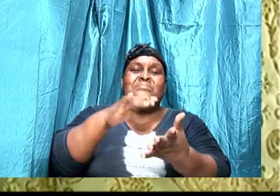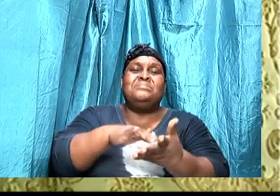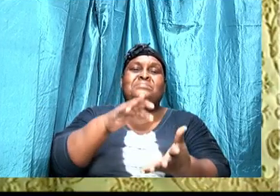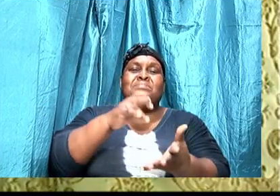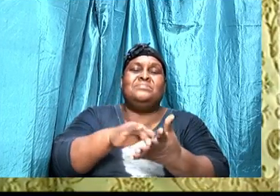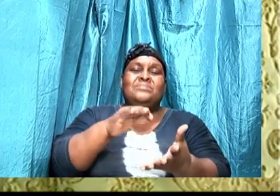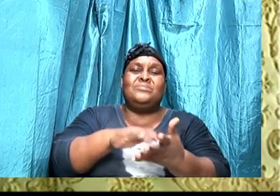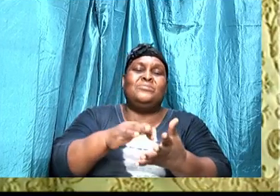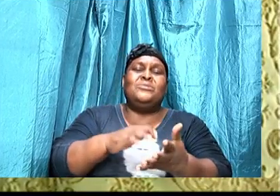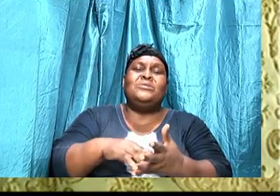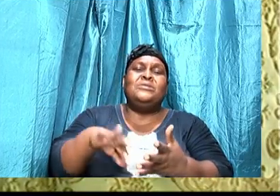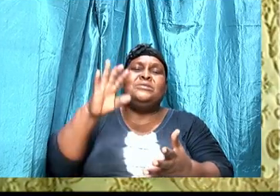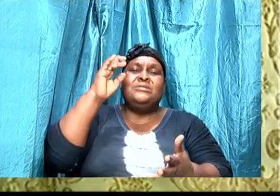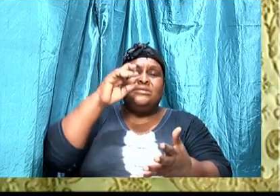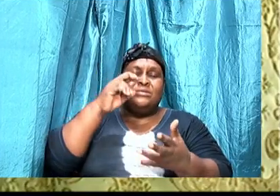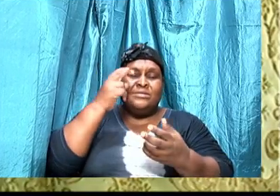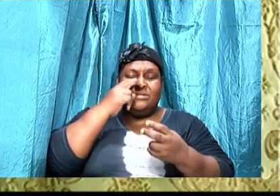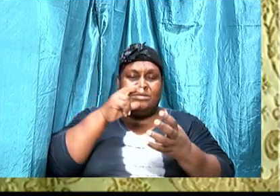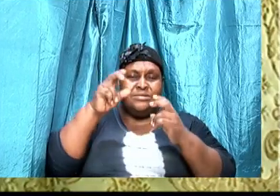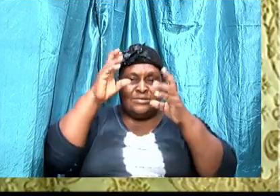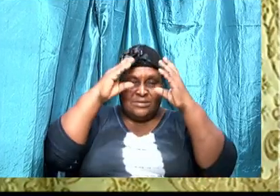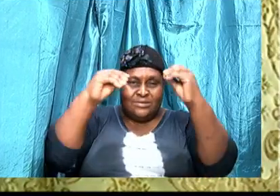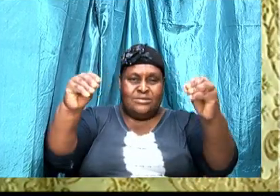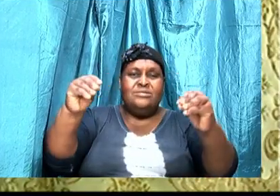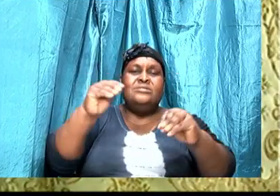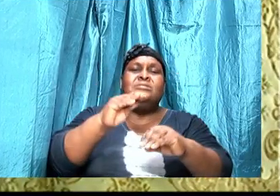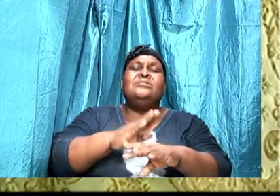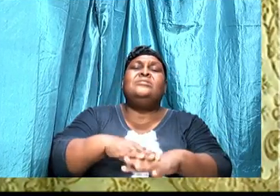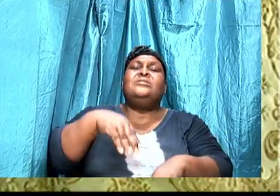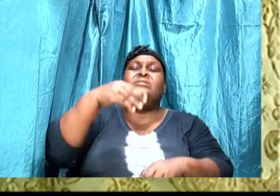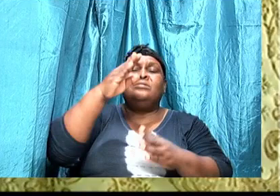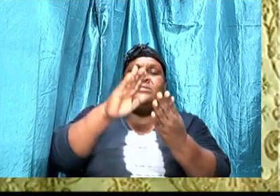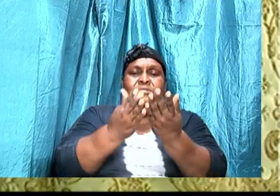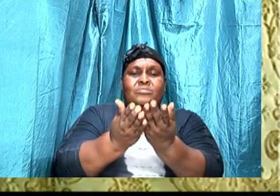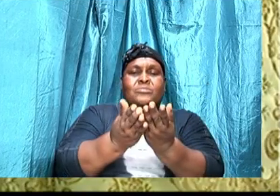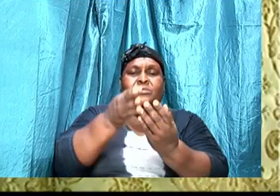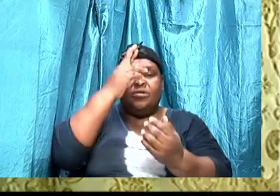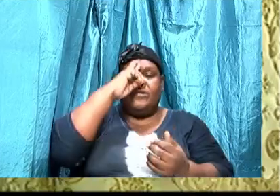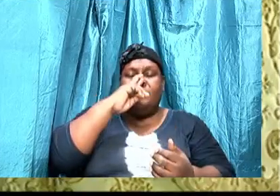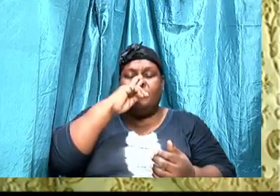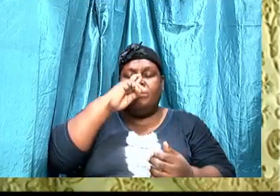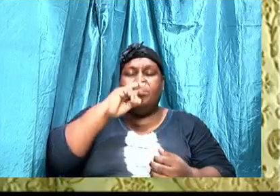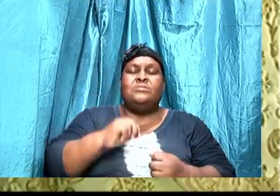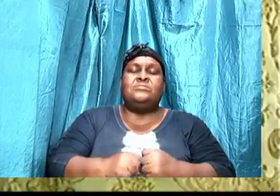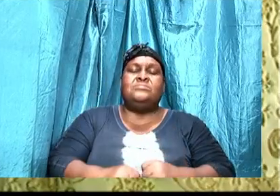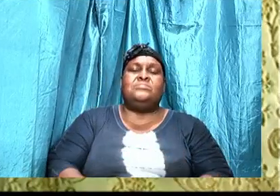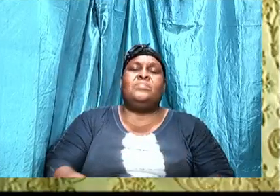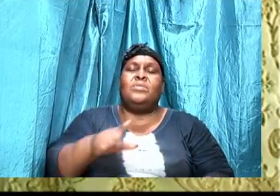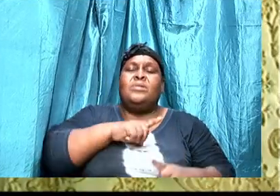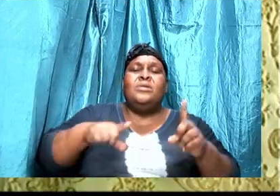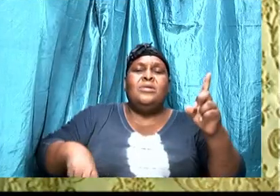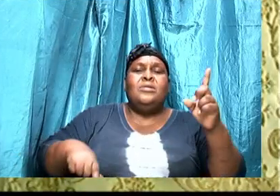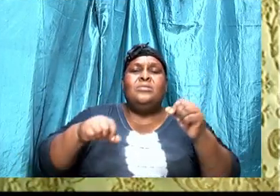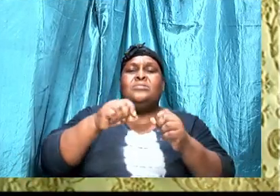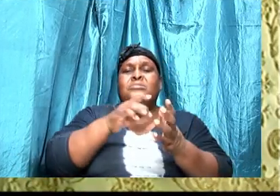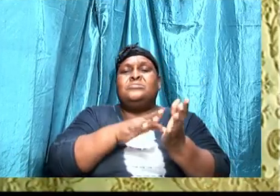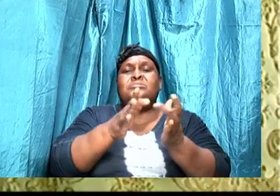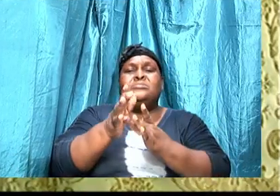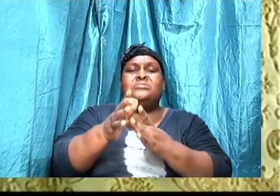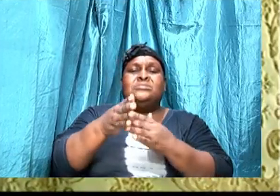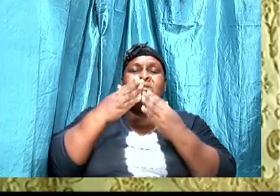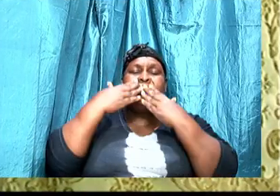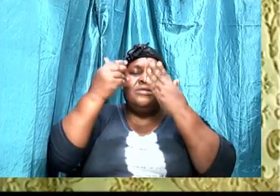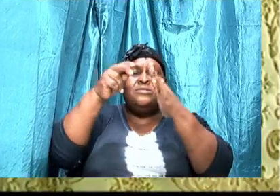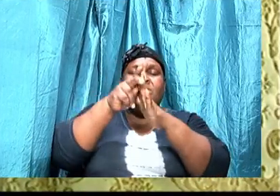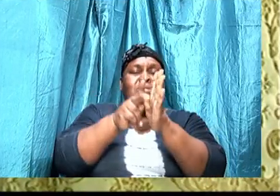going to be looking at the book of Romans. Let us just pray before we start. Lord Jesus, we thank you for your